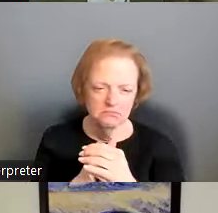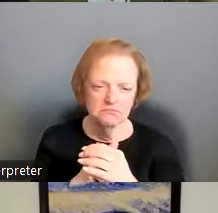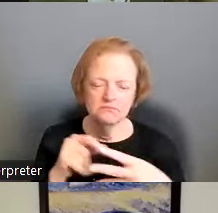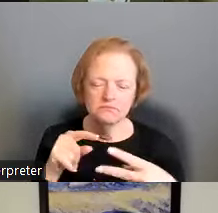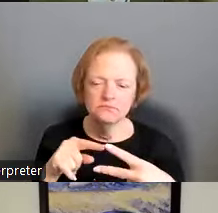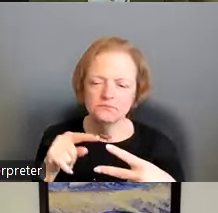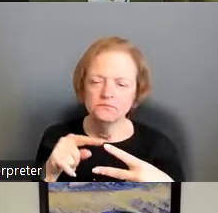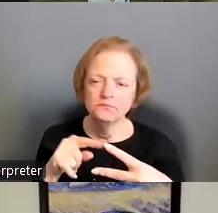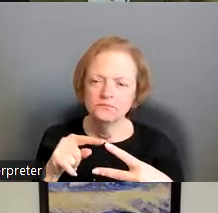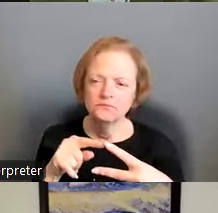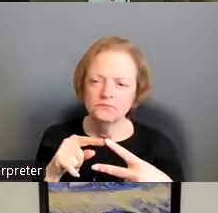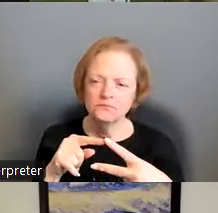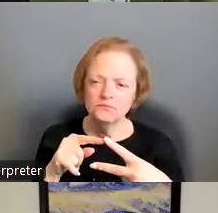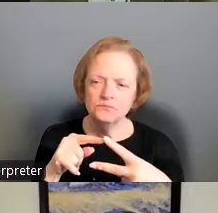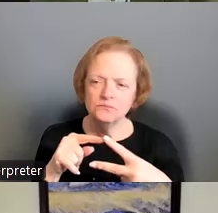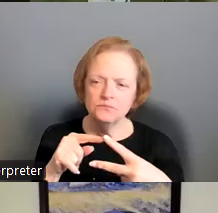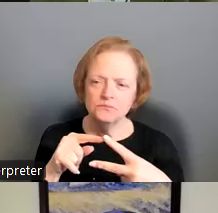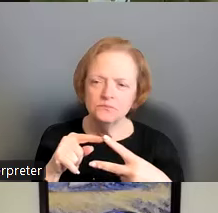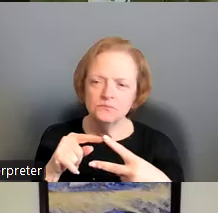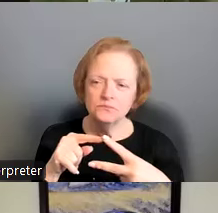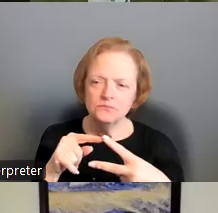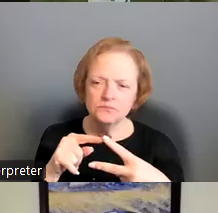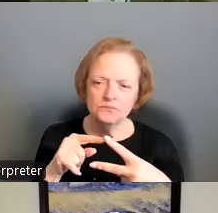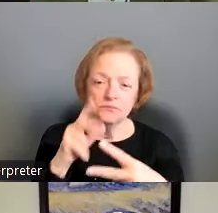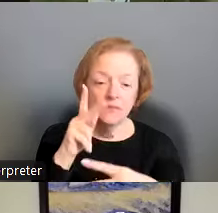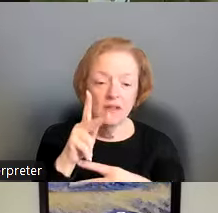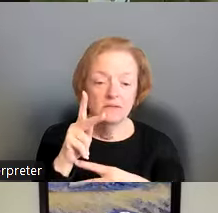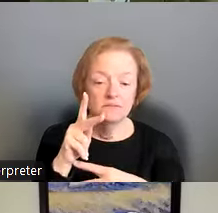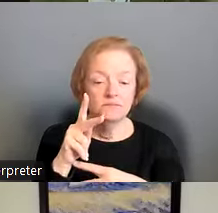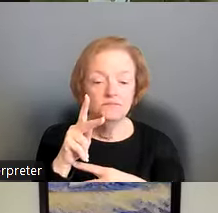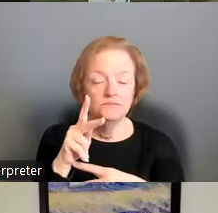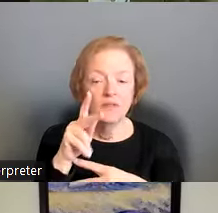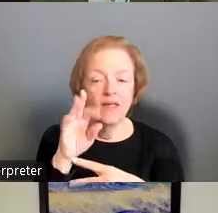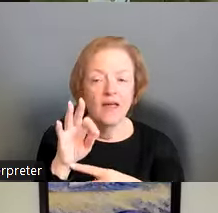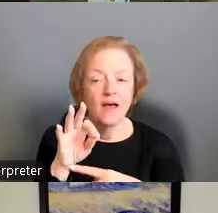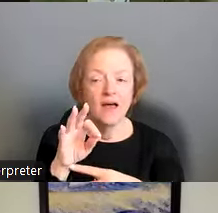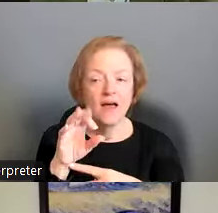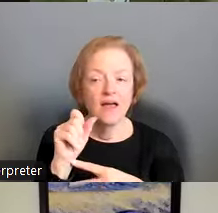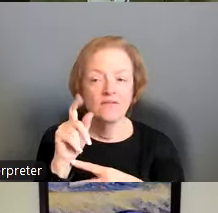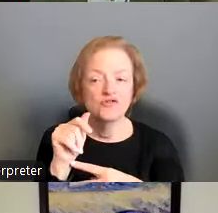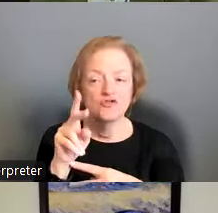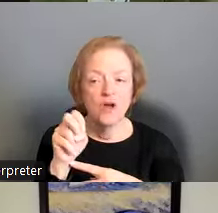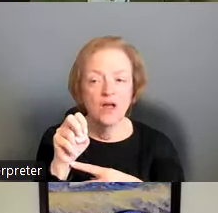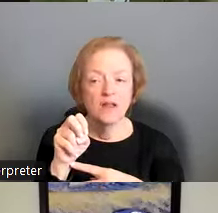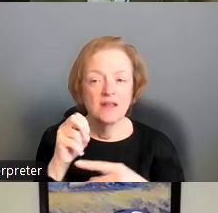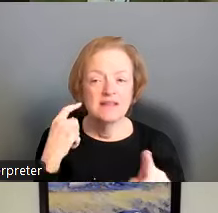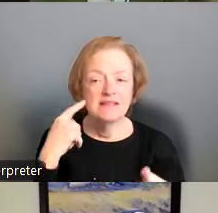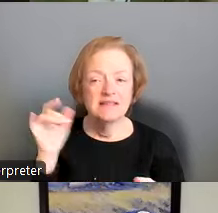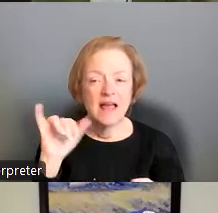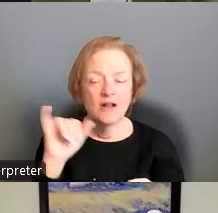Carlos Gonzalez asks, would the KF-STRIDE, it sounds a bit like something out of